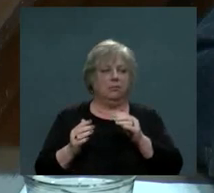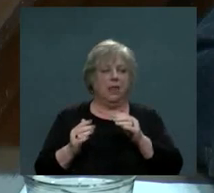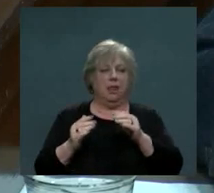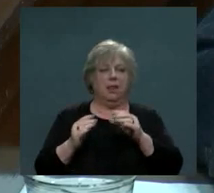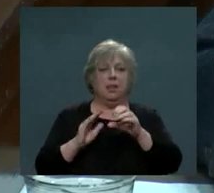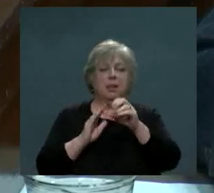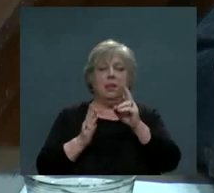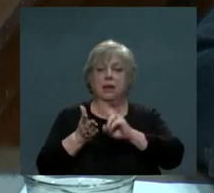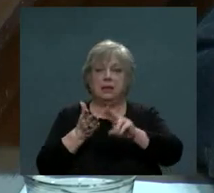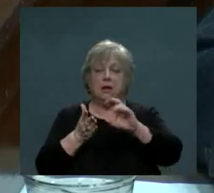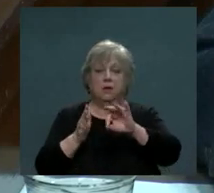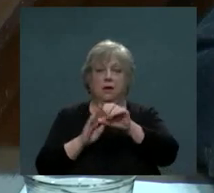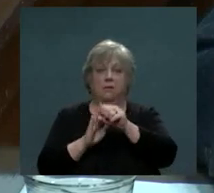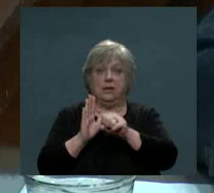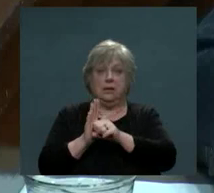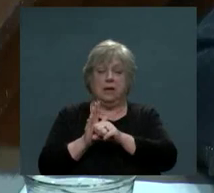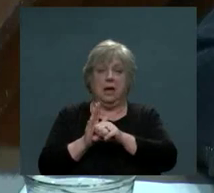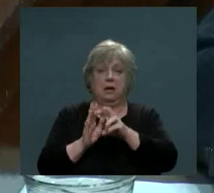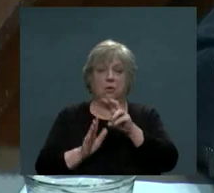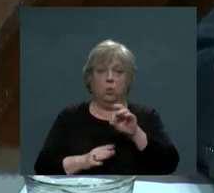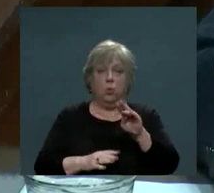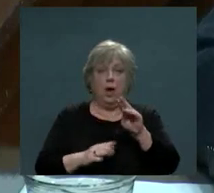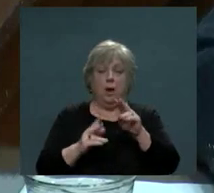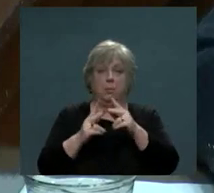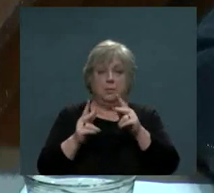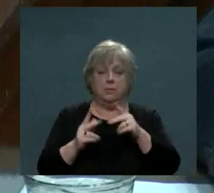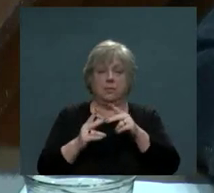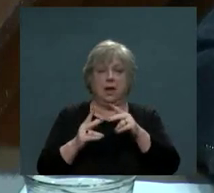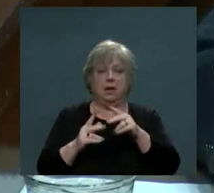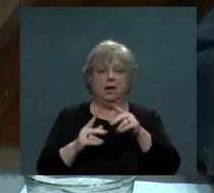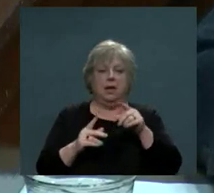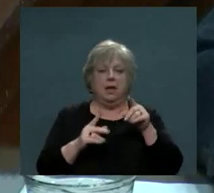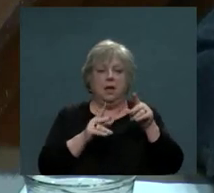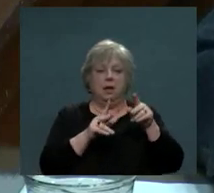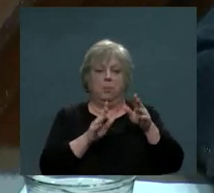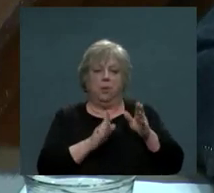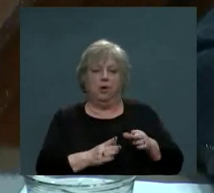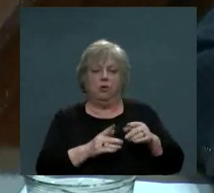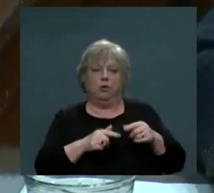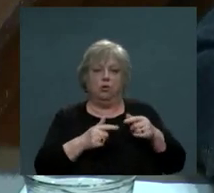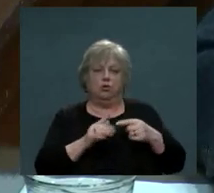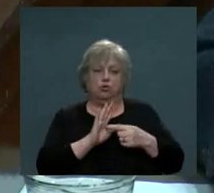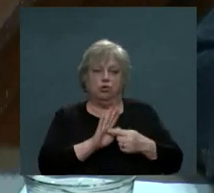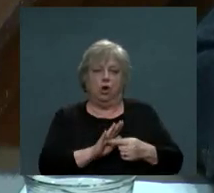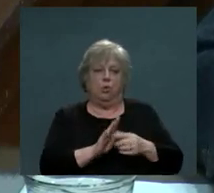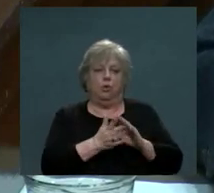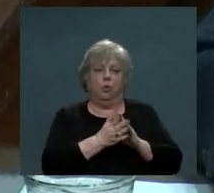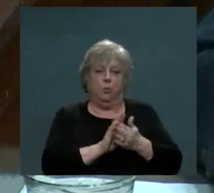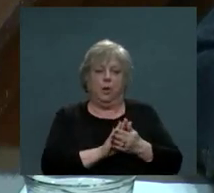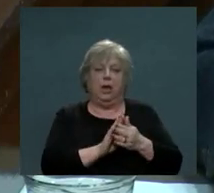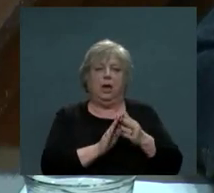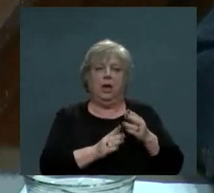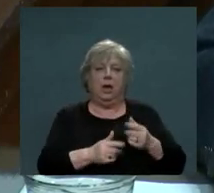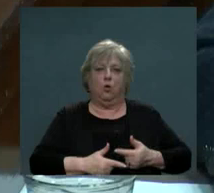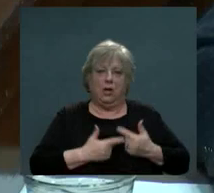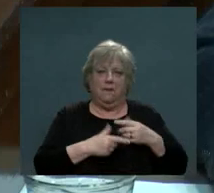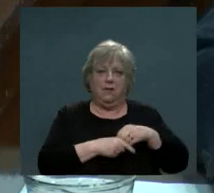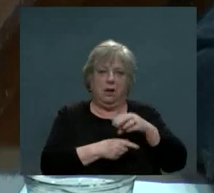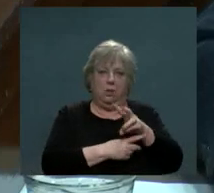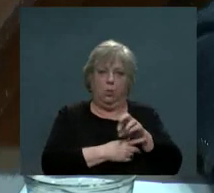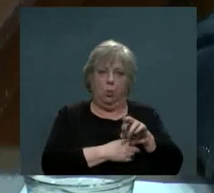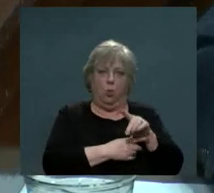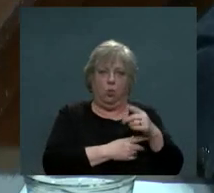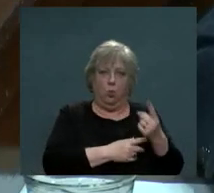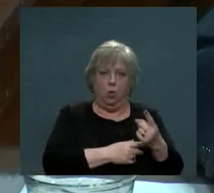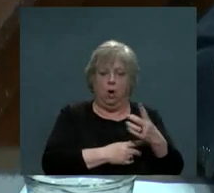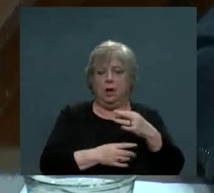Secretary of State's website, the person is shown to be a resident of Ward 1, and that the voting